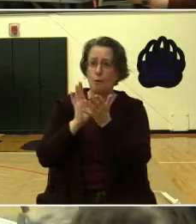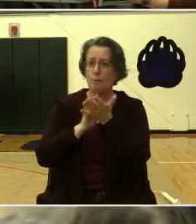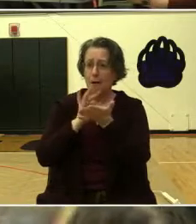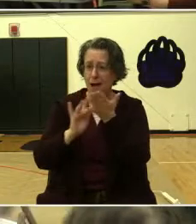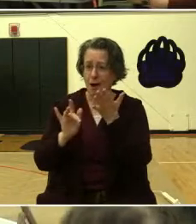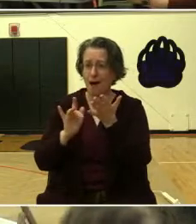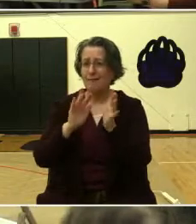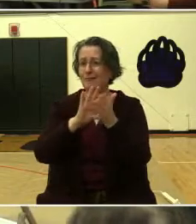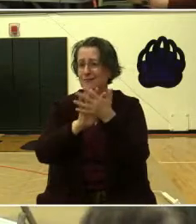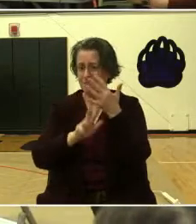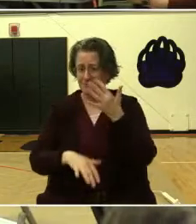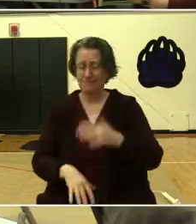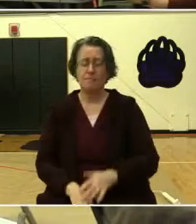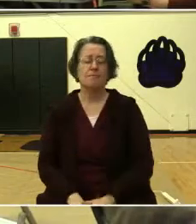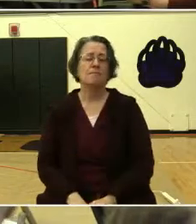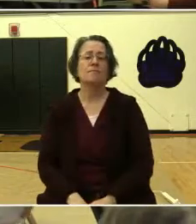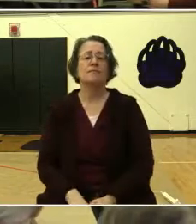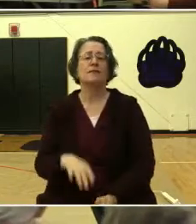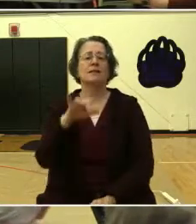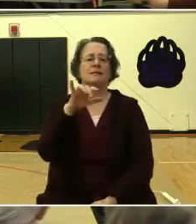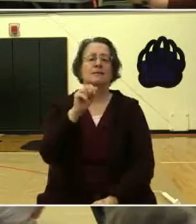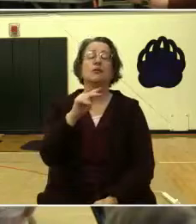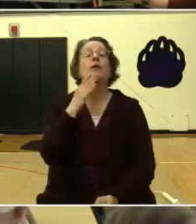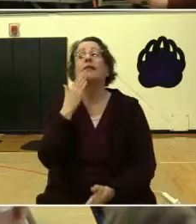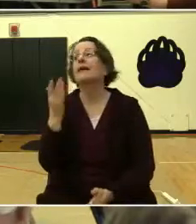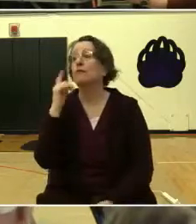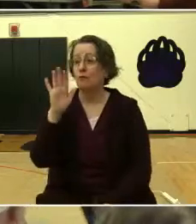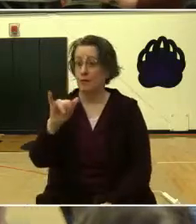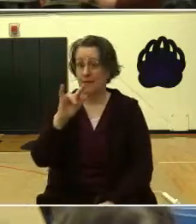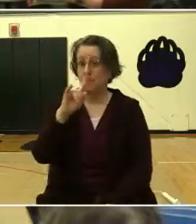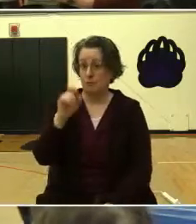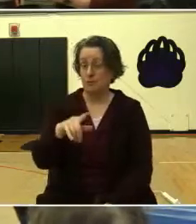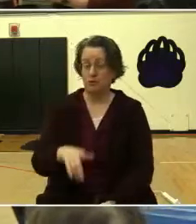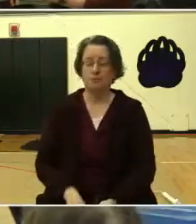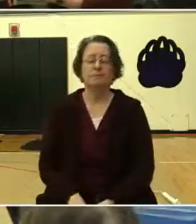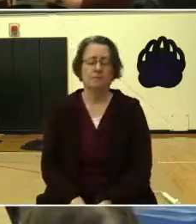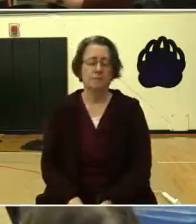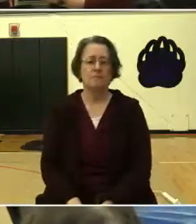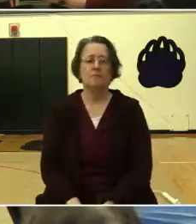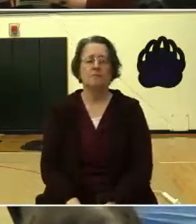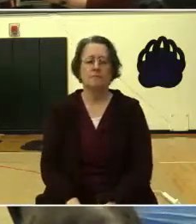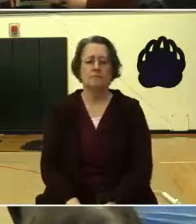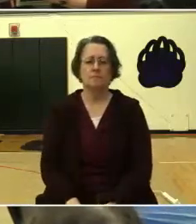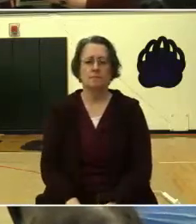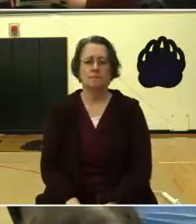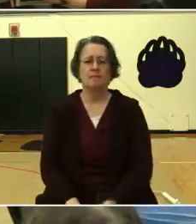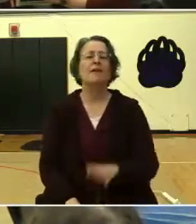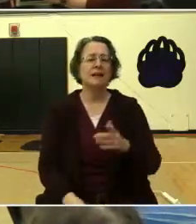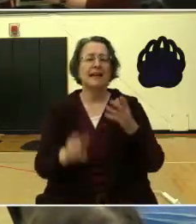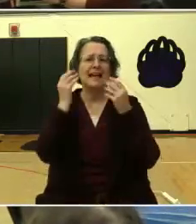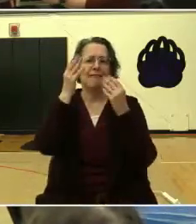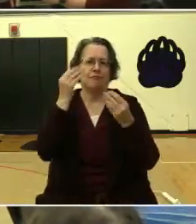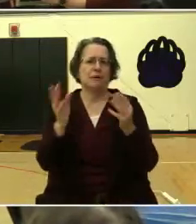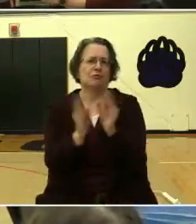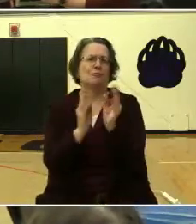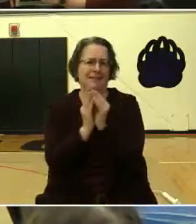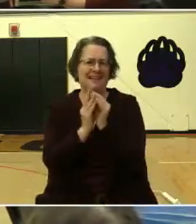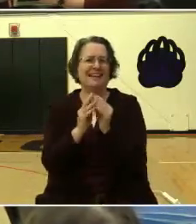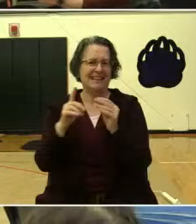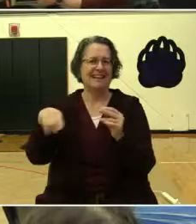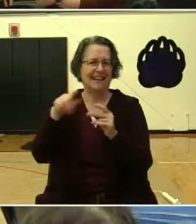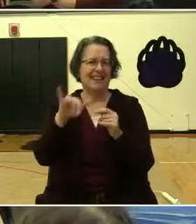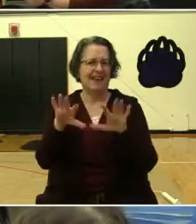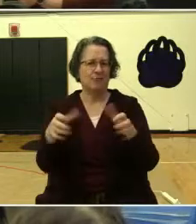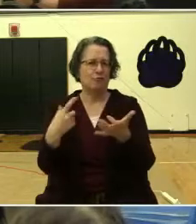alone yeah uh there was some thank you very much for the question uh Tony uh there was discussion at this at the informational session as well